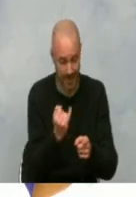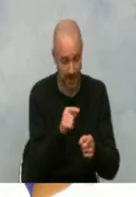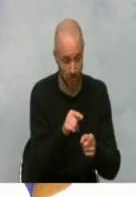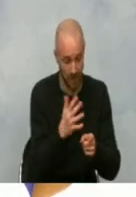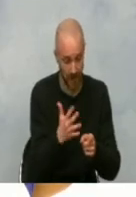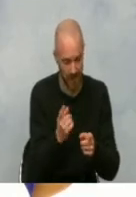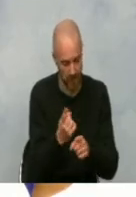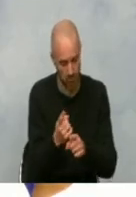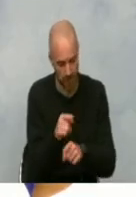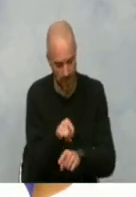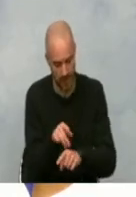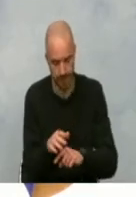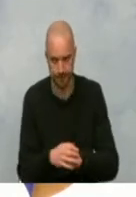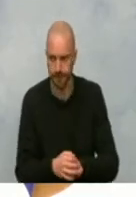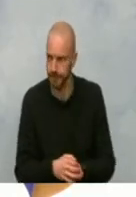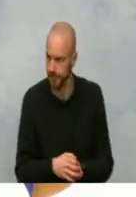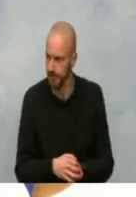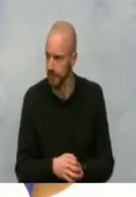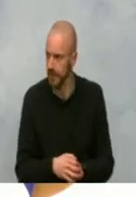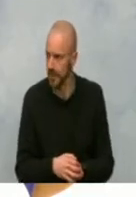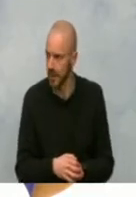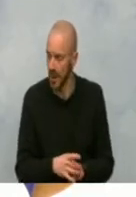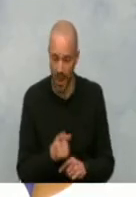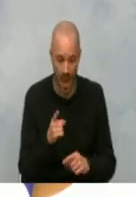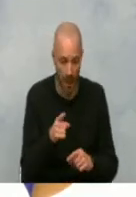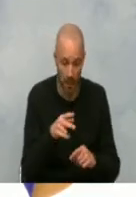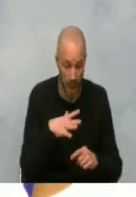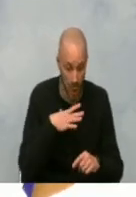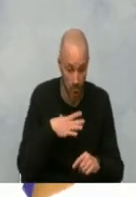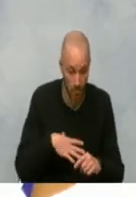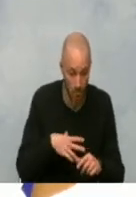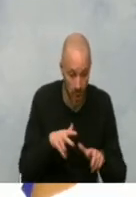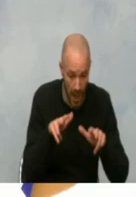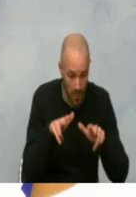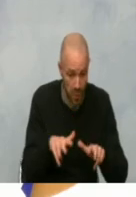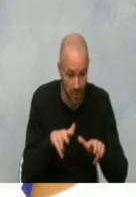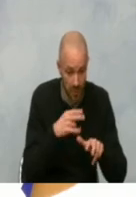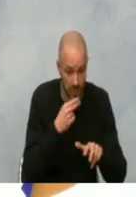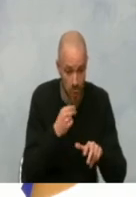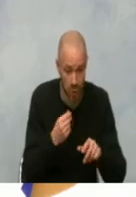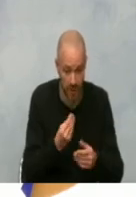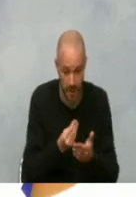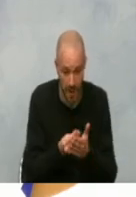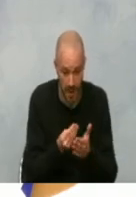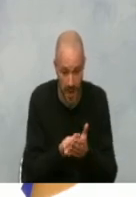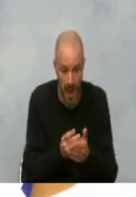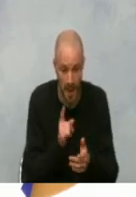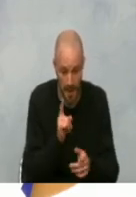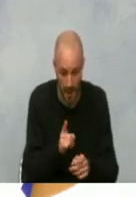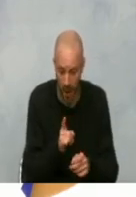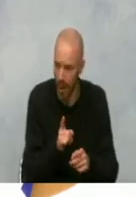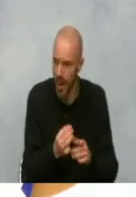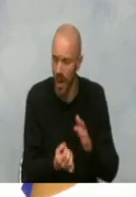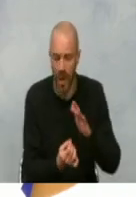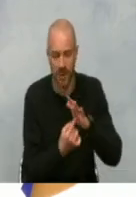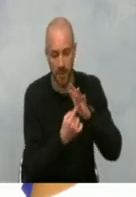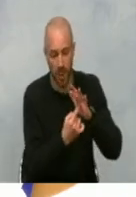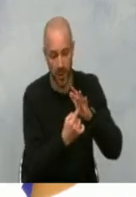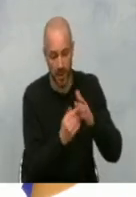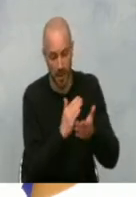So, while I'm not looking for approval of the use of the money, it is an important aspect of this